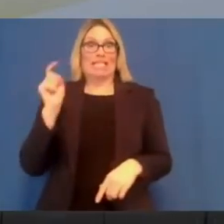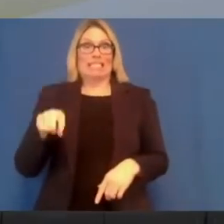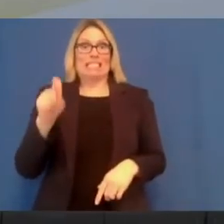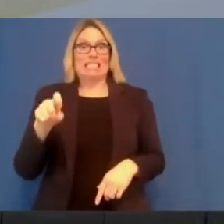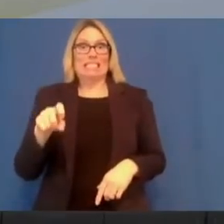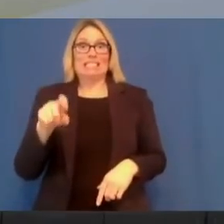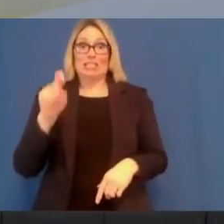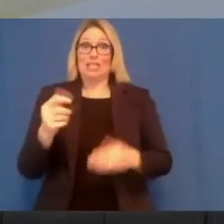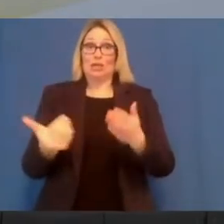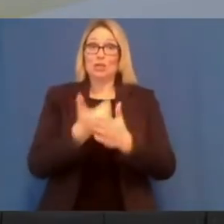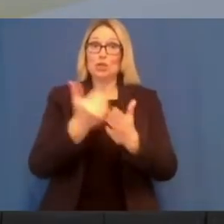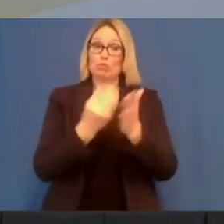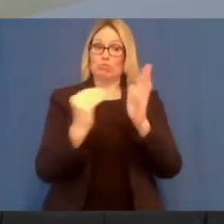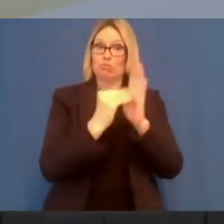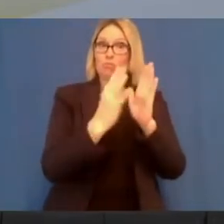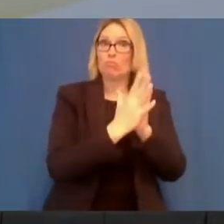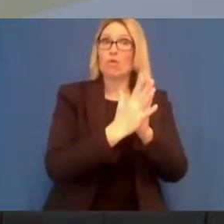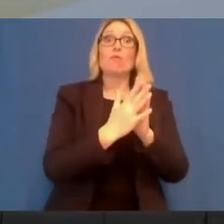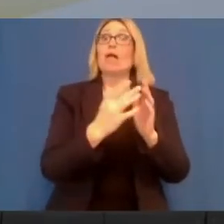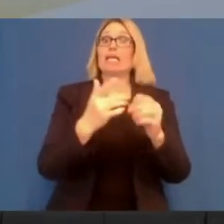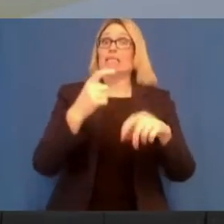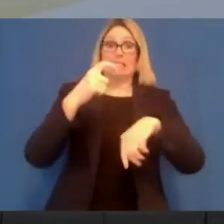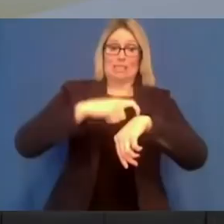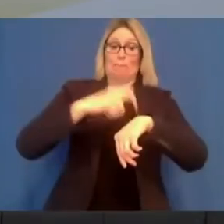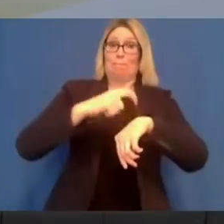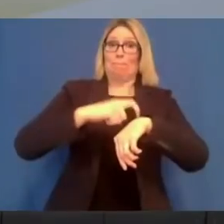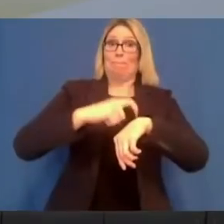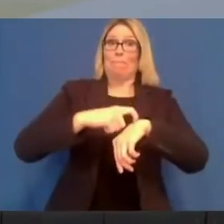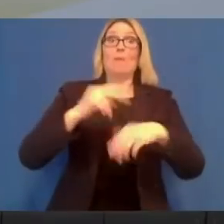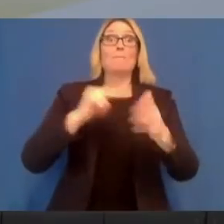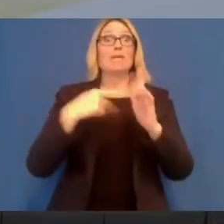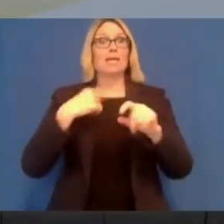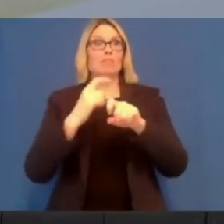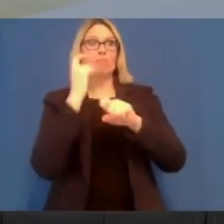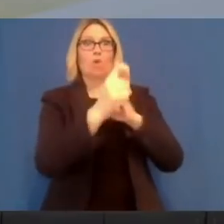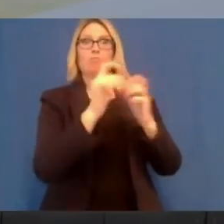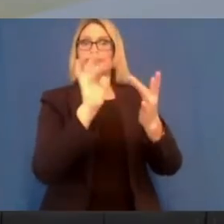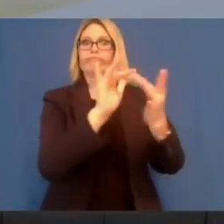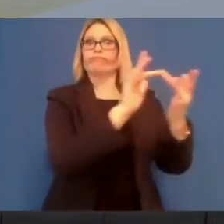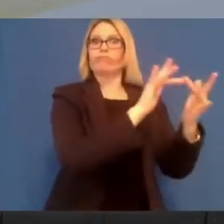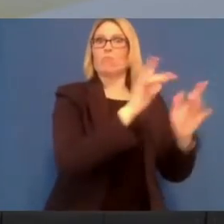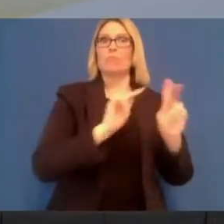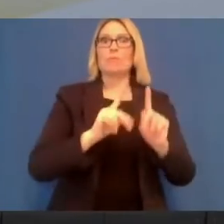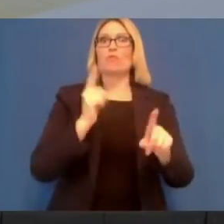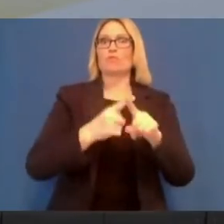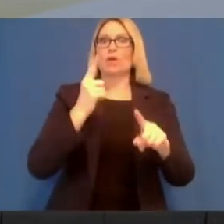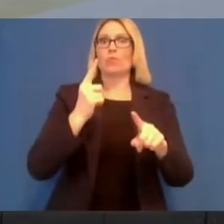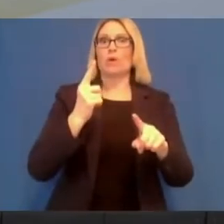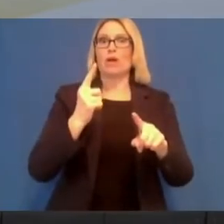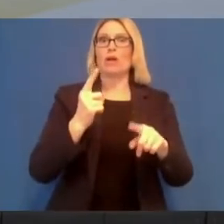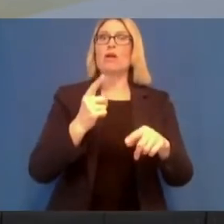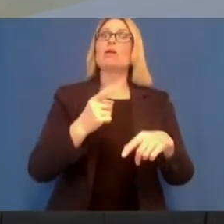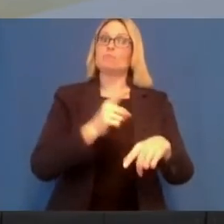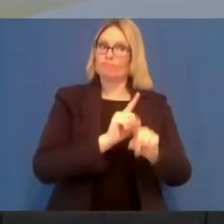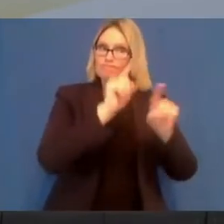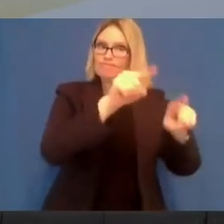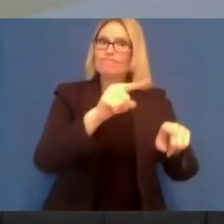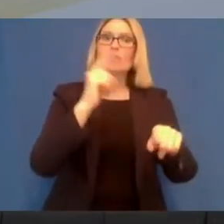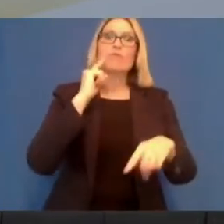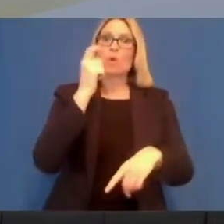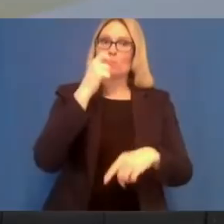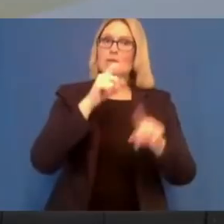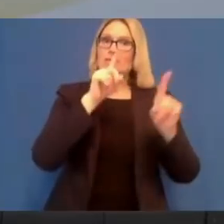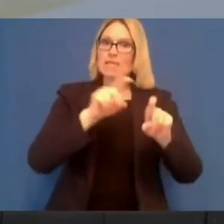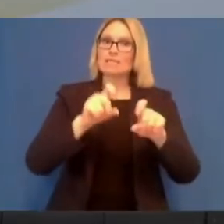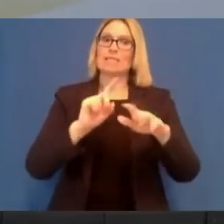accurate and timely as possible so that then we can reach out to them and make sure they're tested and are